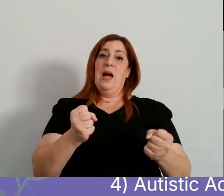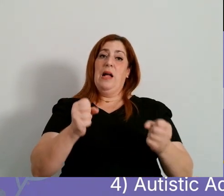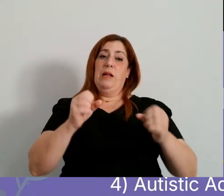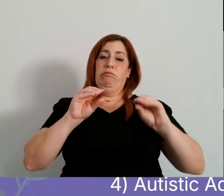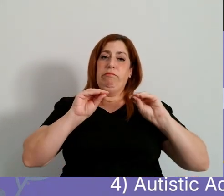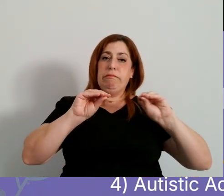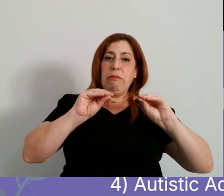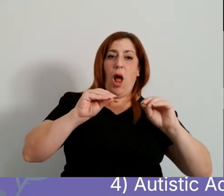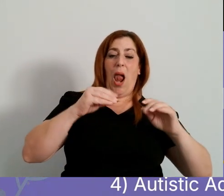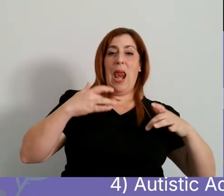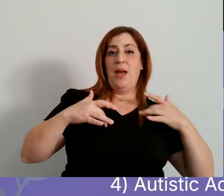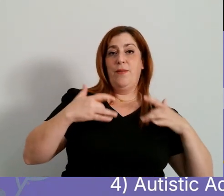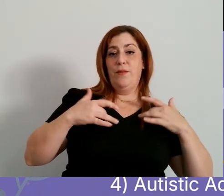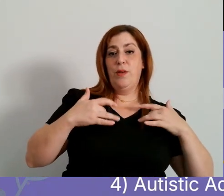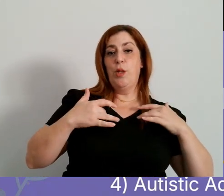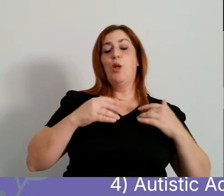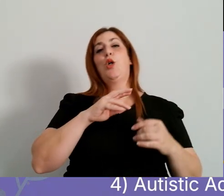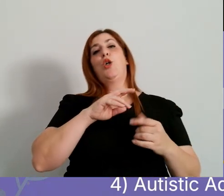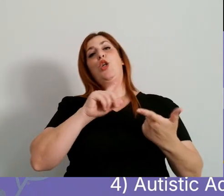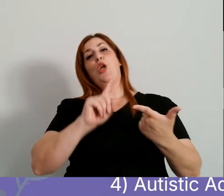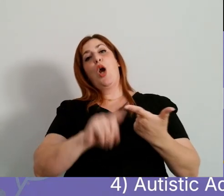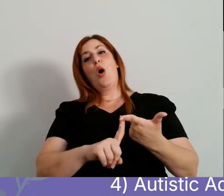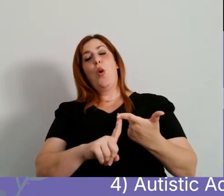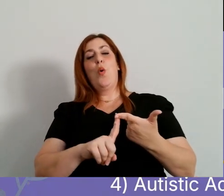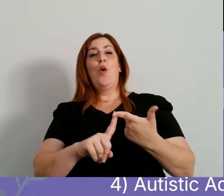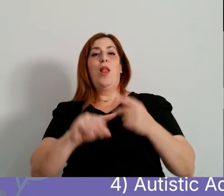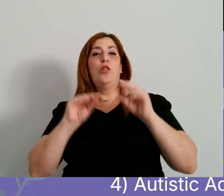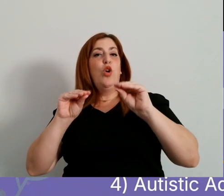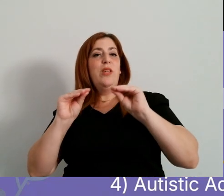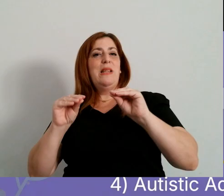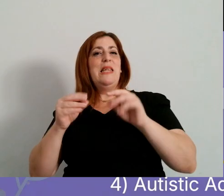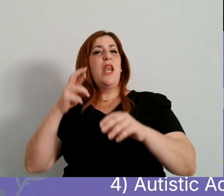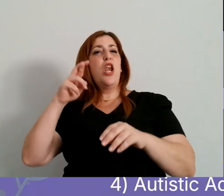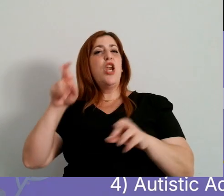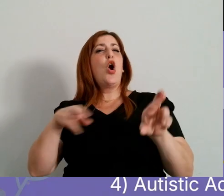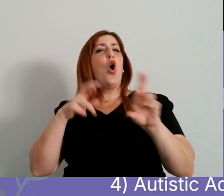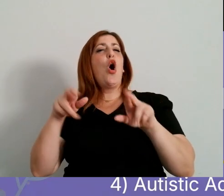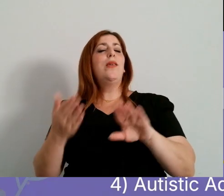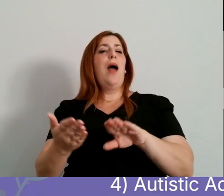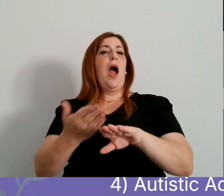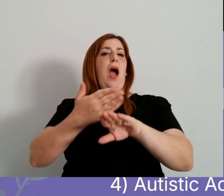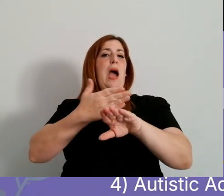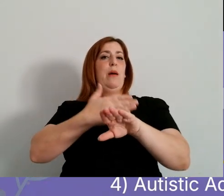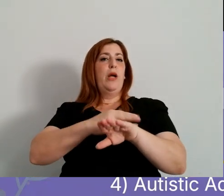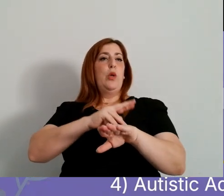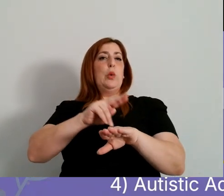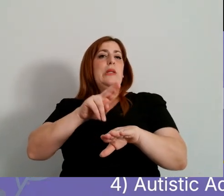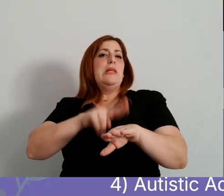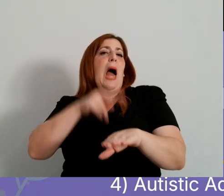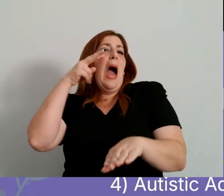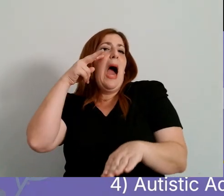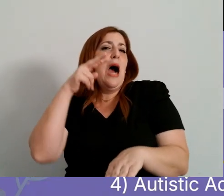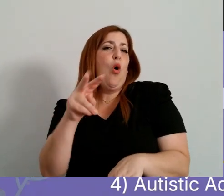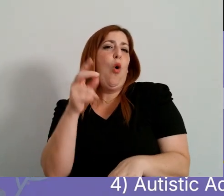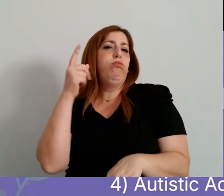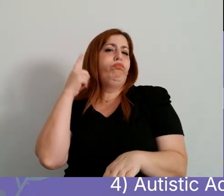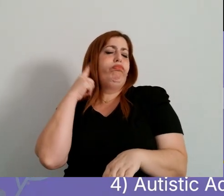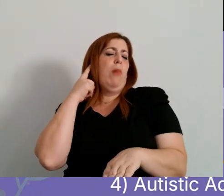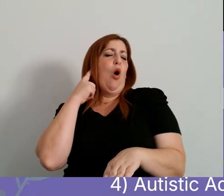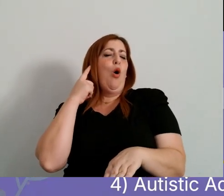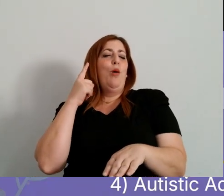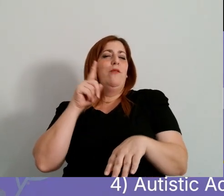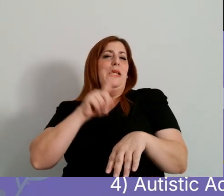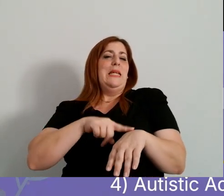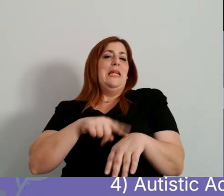live sessions and also sessions that were pre-recorded so people could listen in their own time, read at their